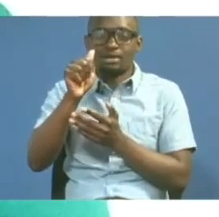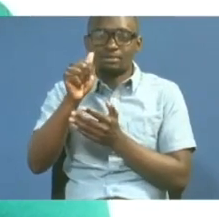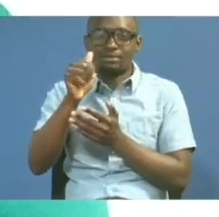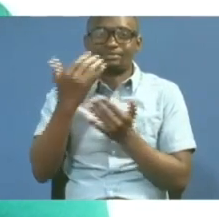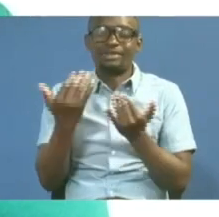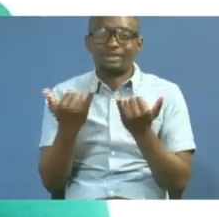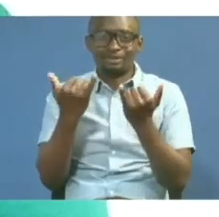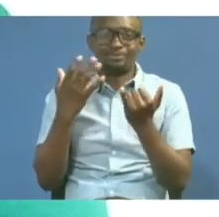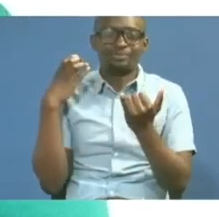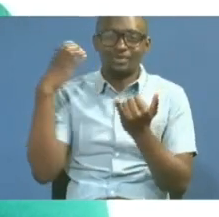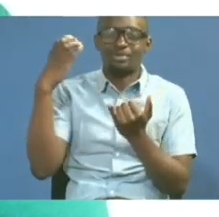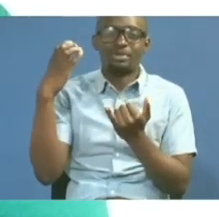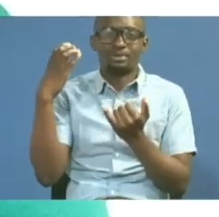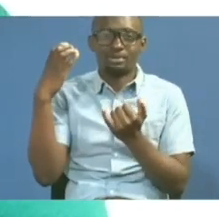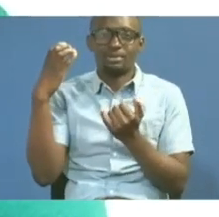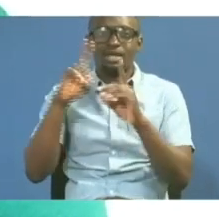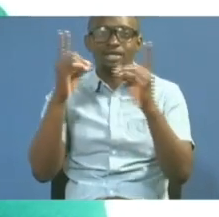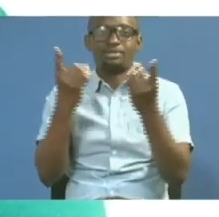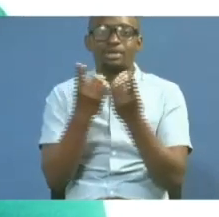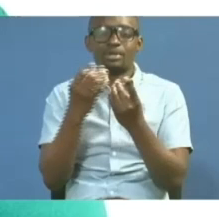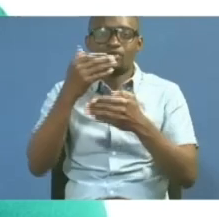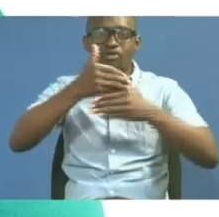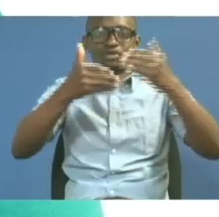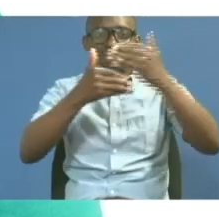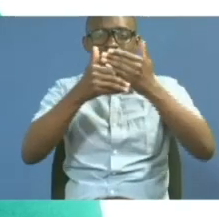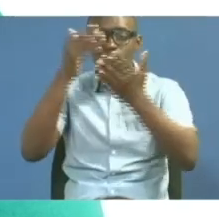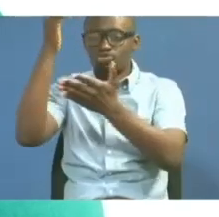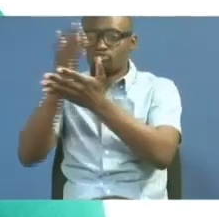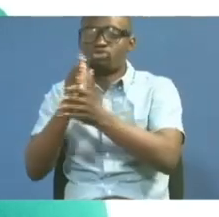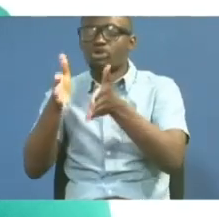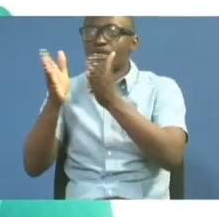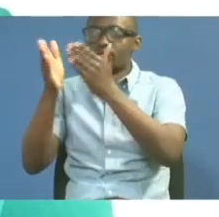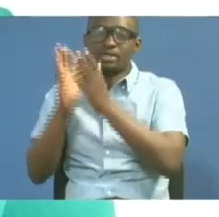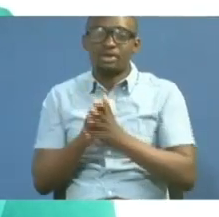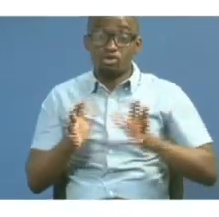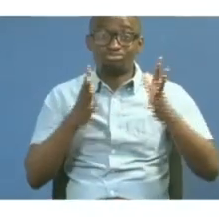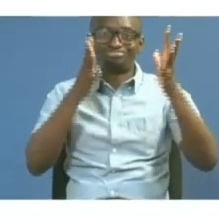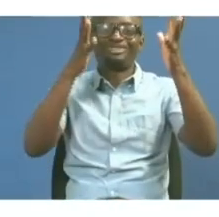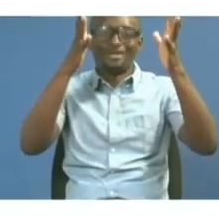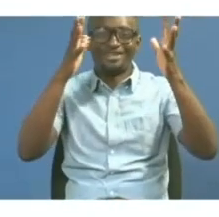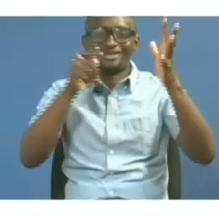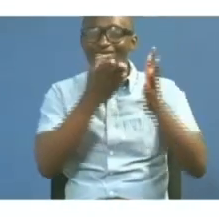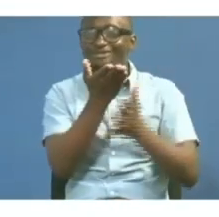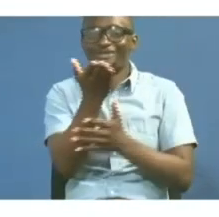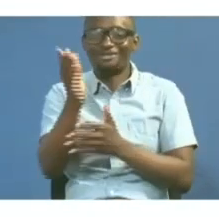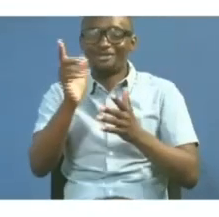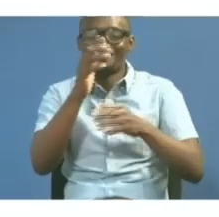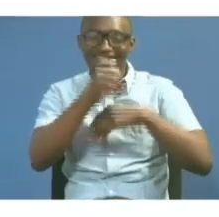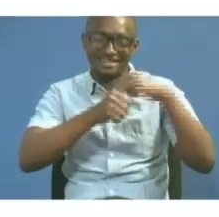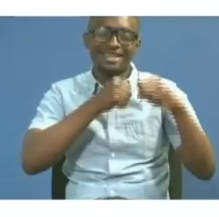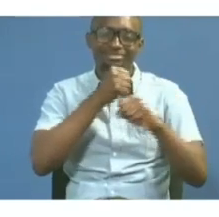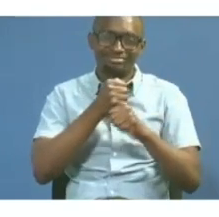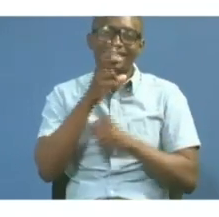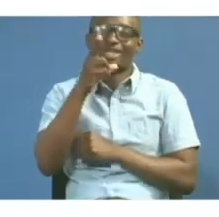Mwiga, and I serve in this department as the chairperson, Department of Construction and Real Estate. Congratulations